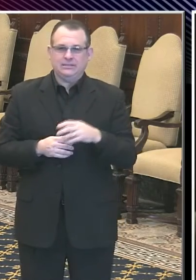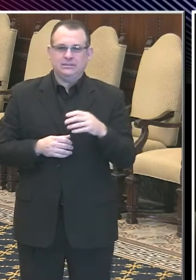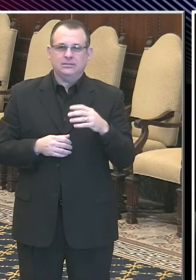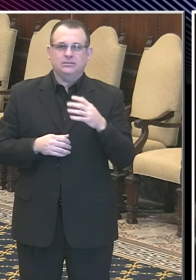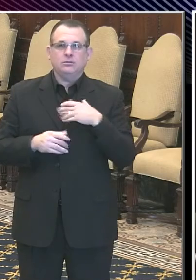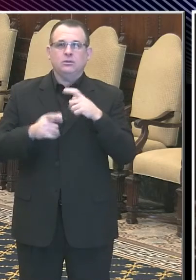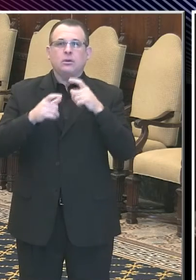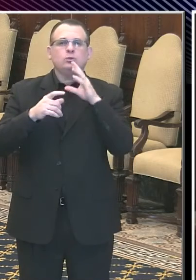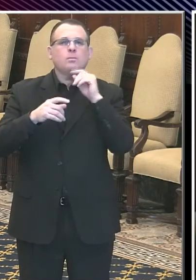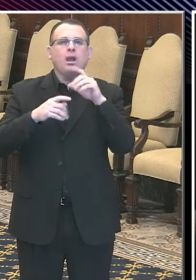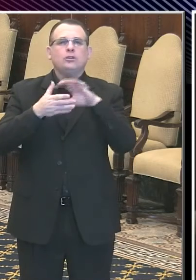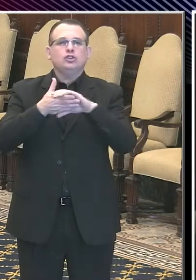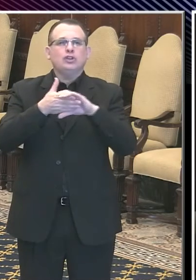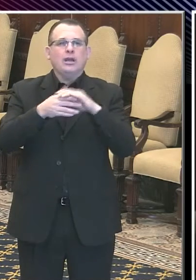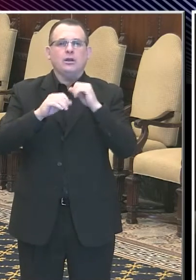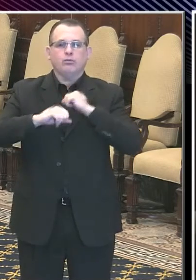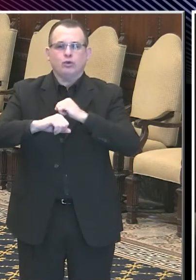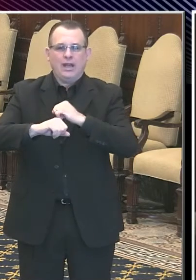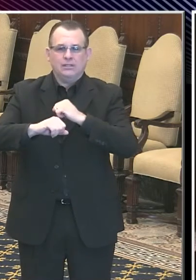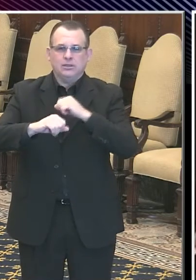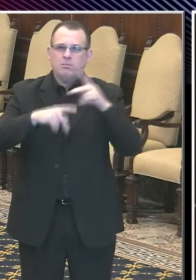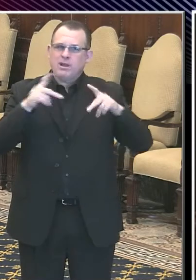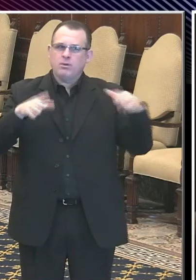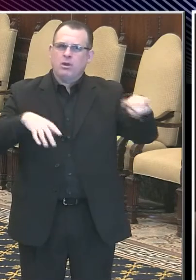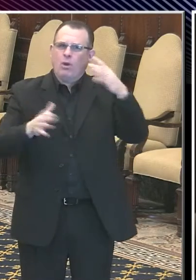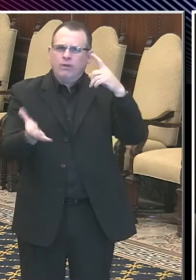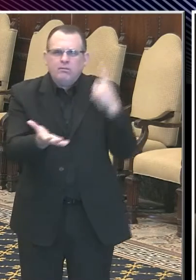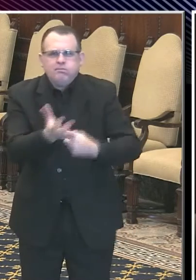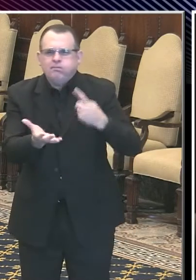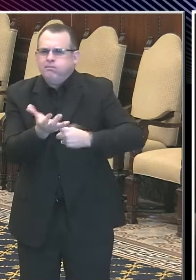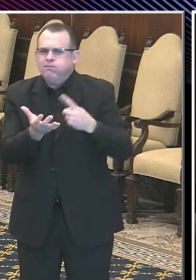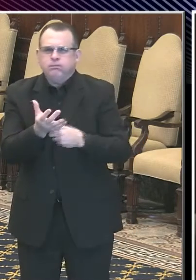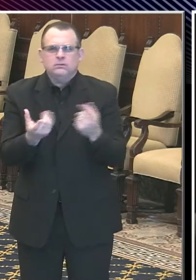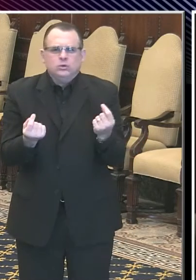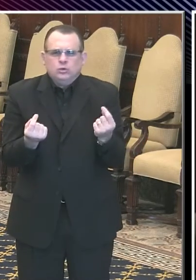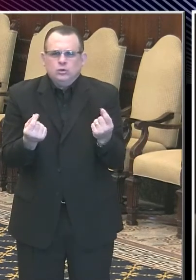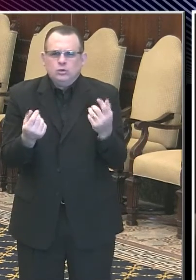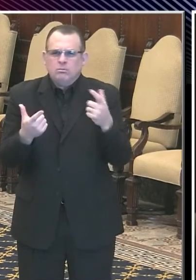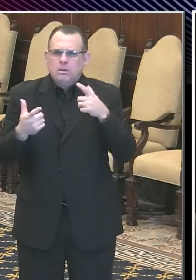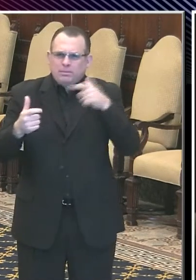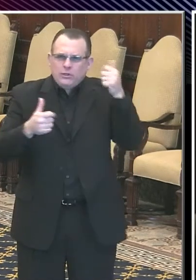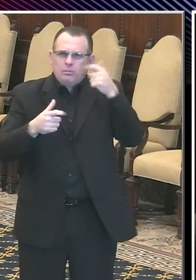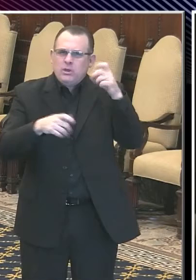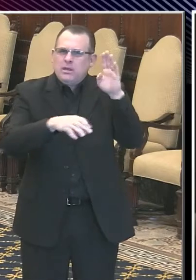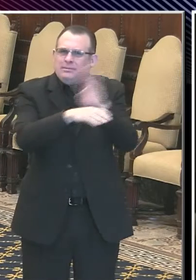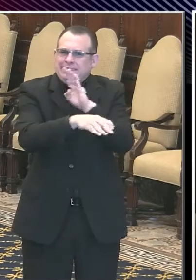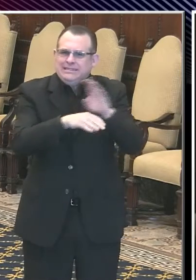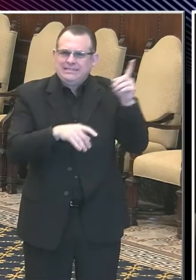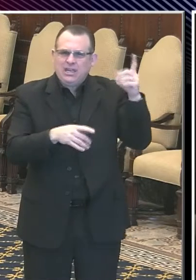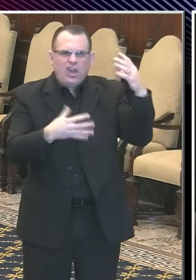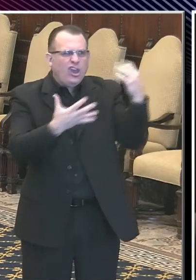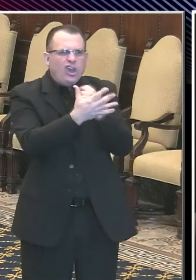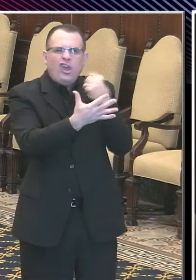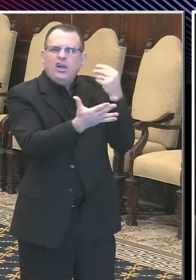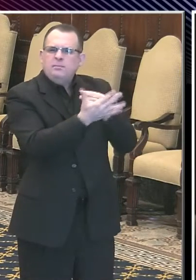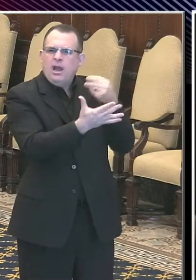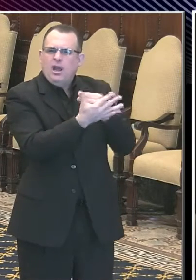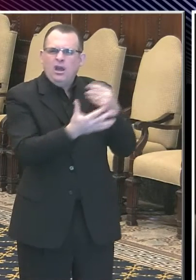Plan, there's been a lot of attention about some of the bigger businesses that have taken advantage of that, but